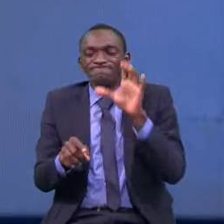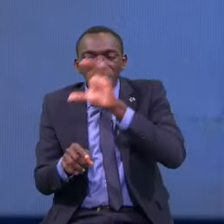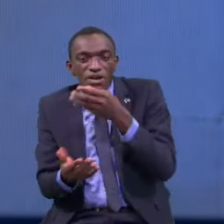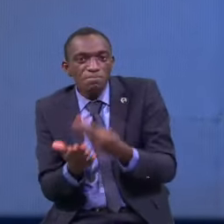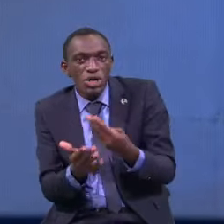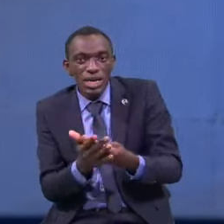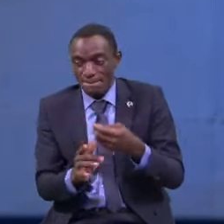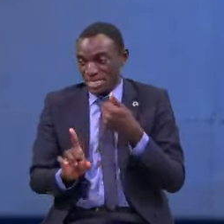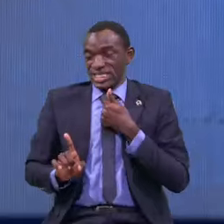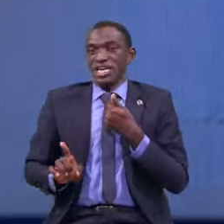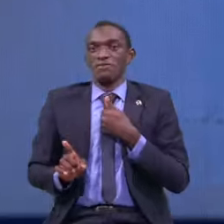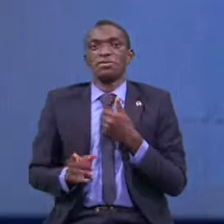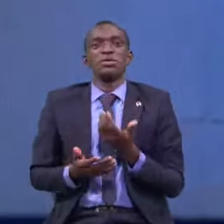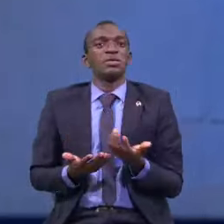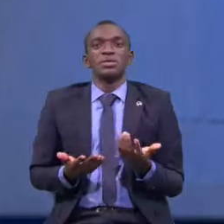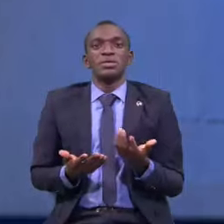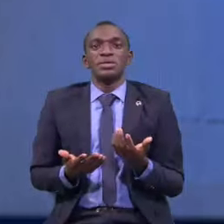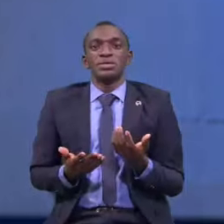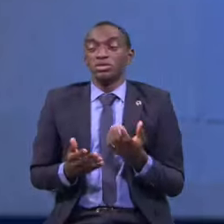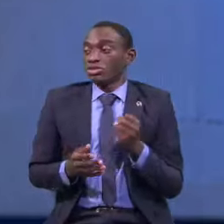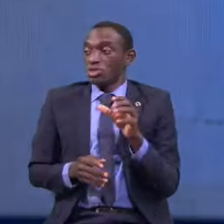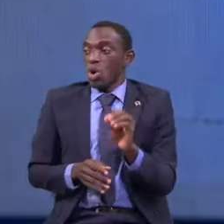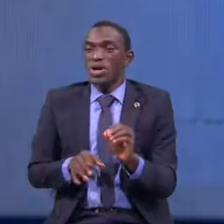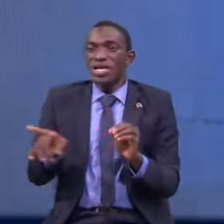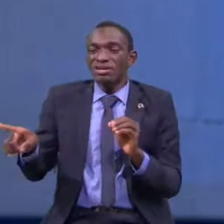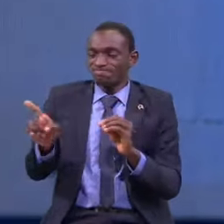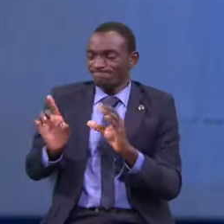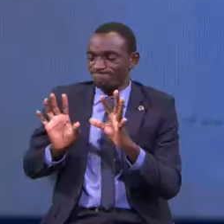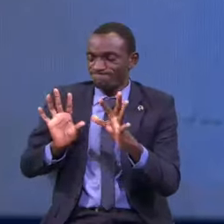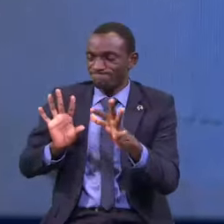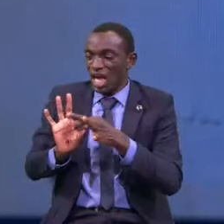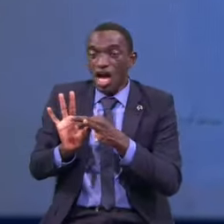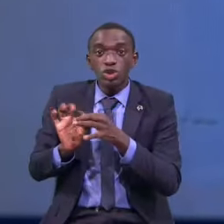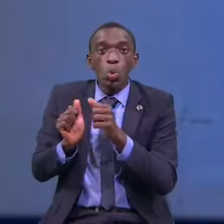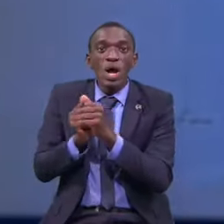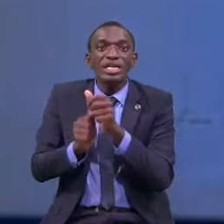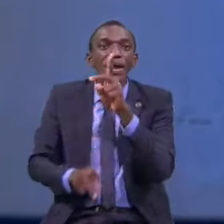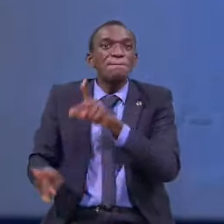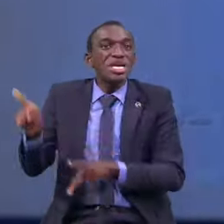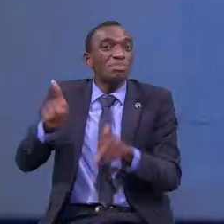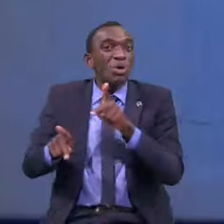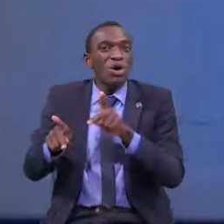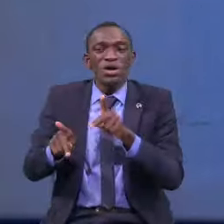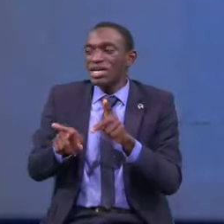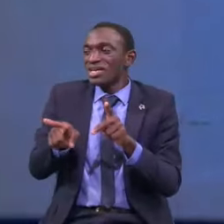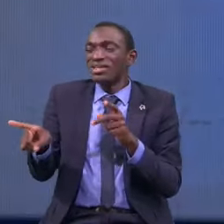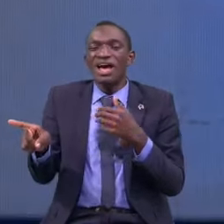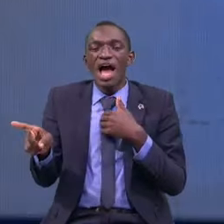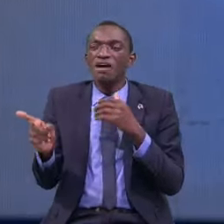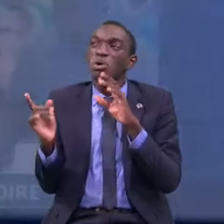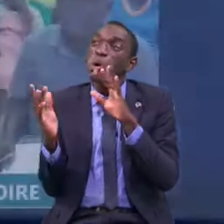himself. And it's attachment to them that made him have any hope at